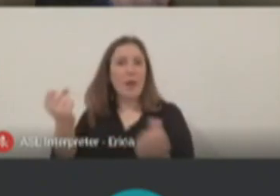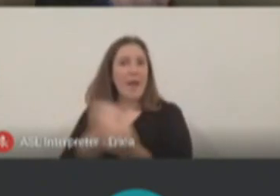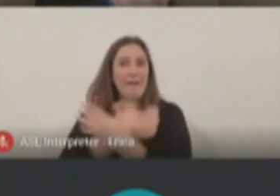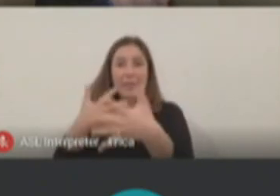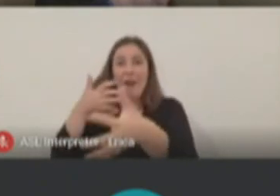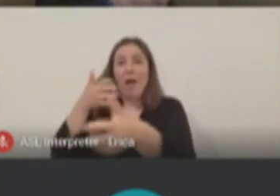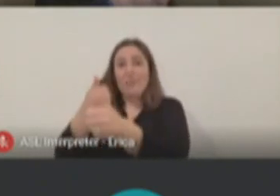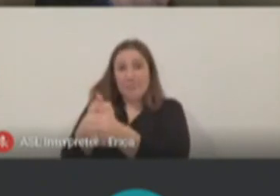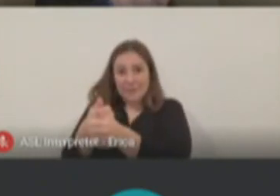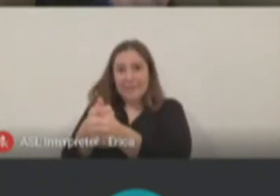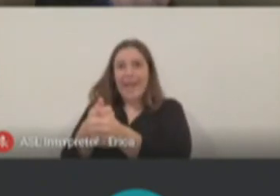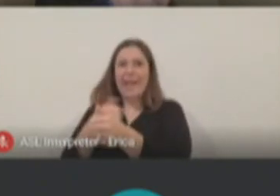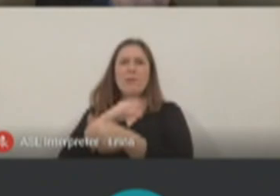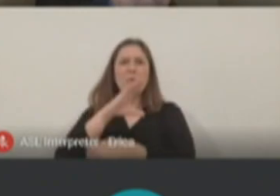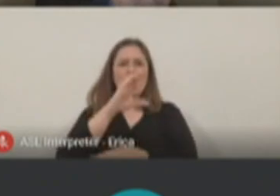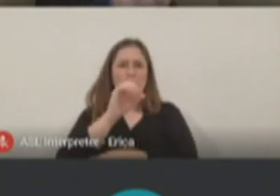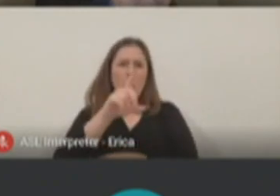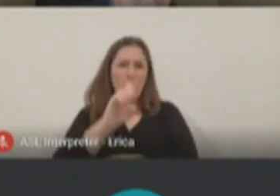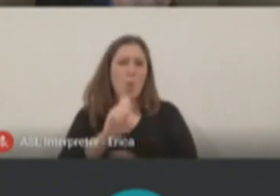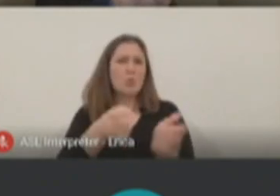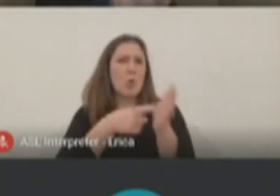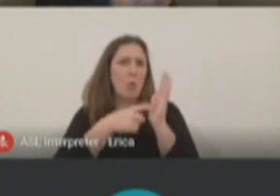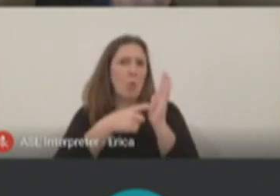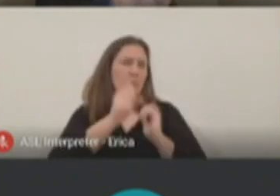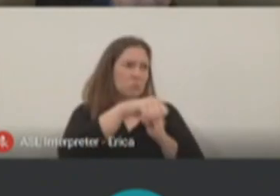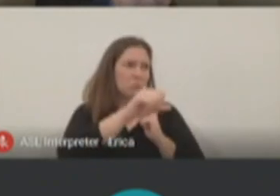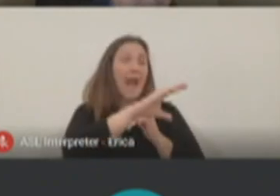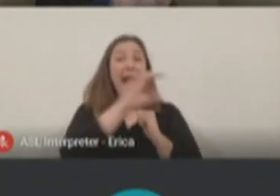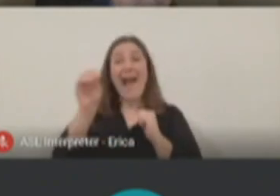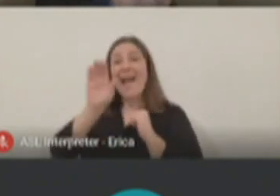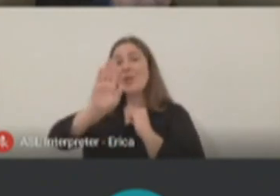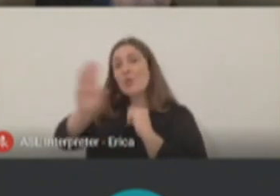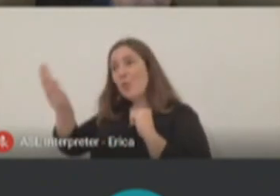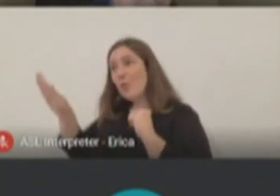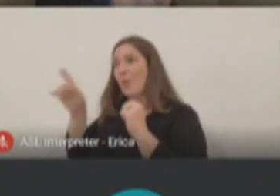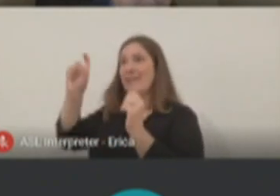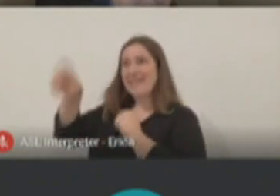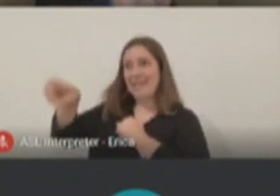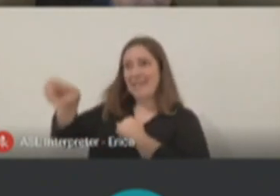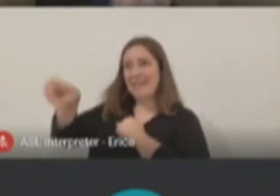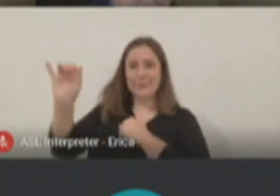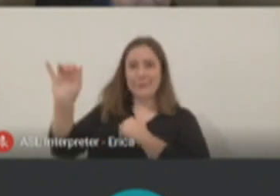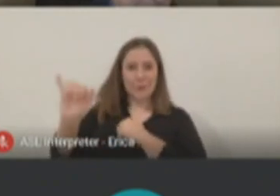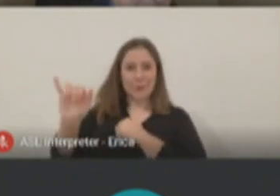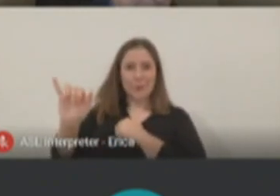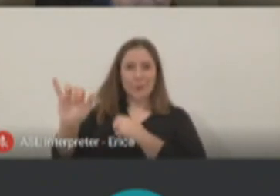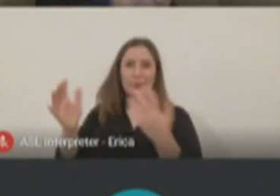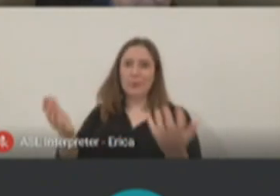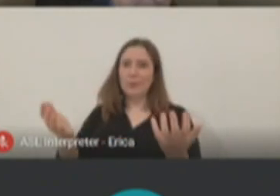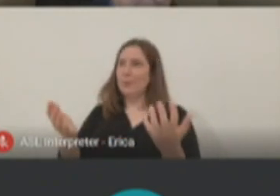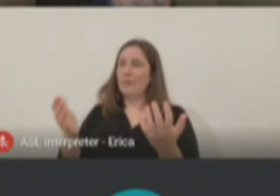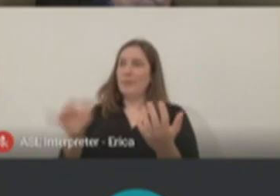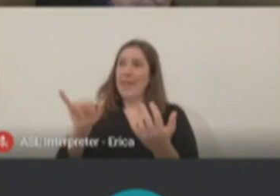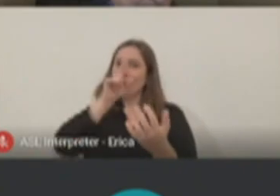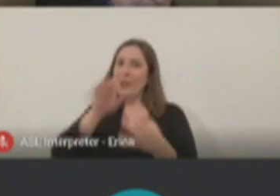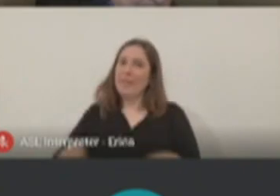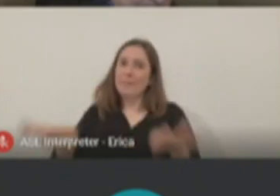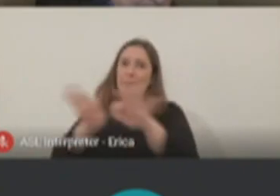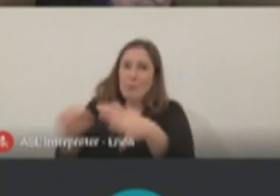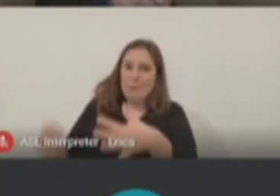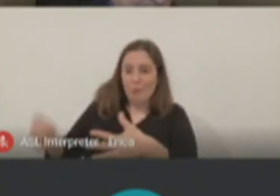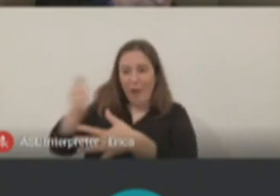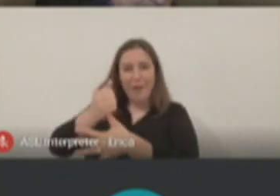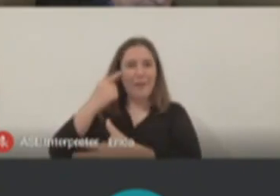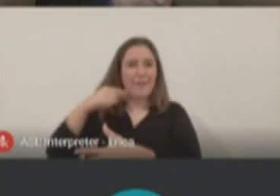the code and requirements, but being up to date what the needs are of all our populations is extremely important to us. And then being really,